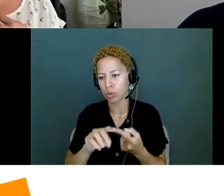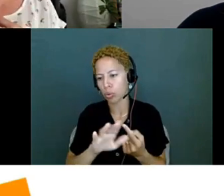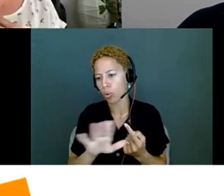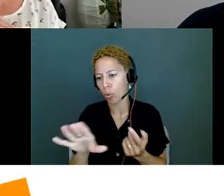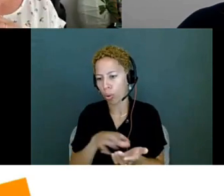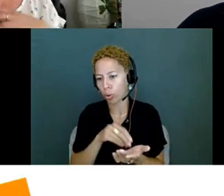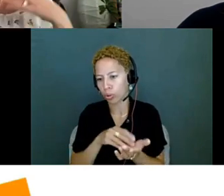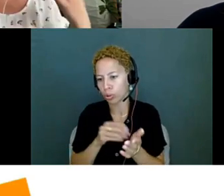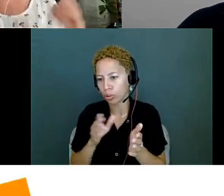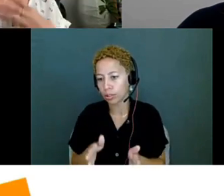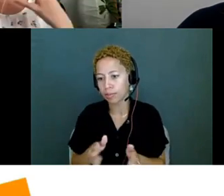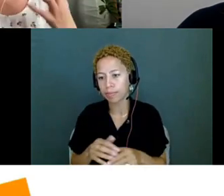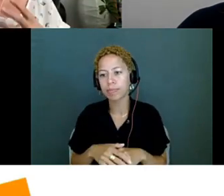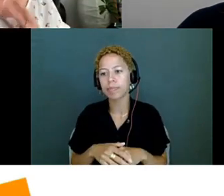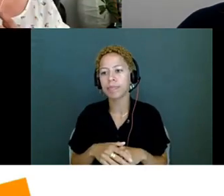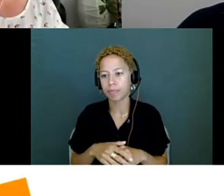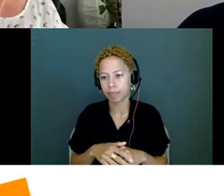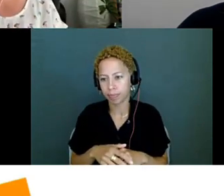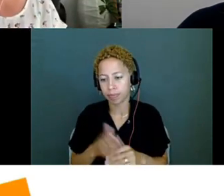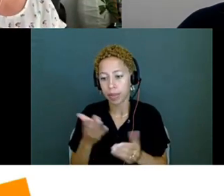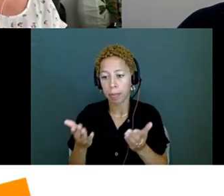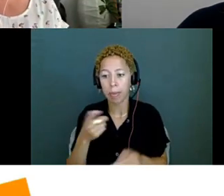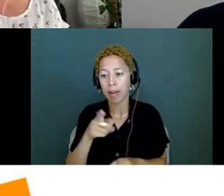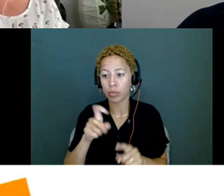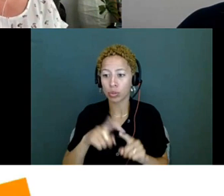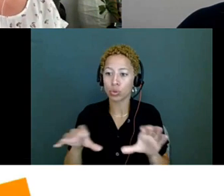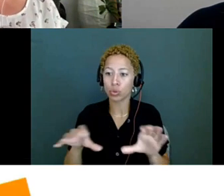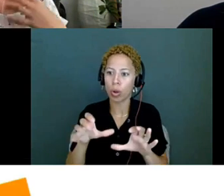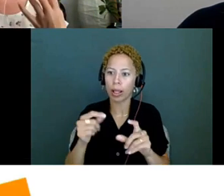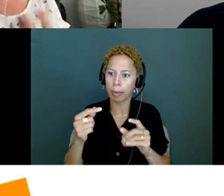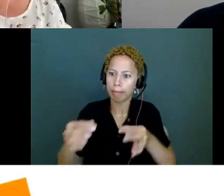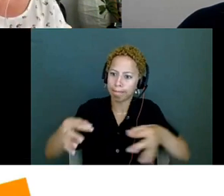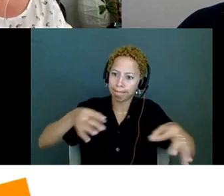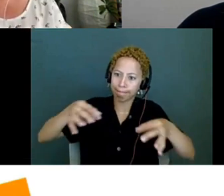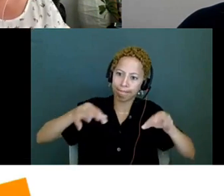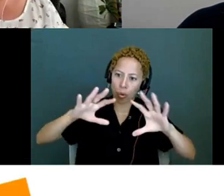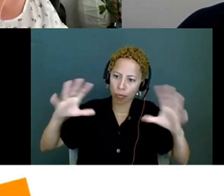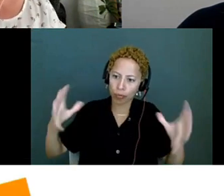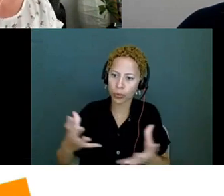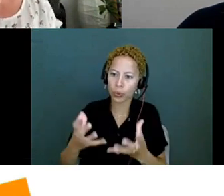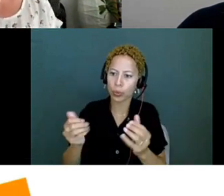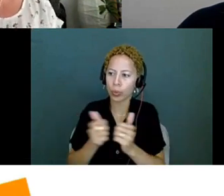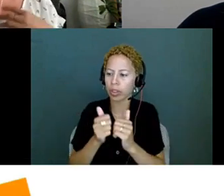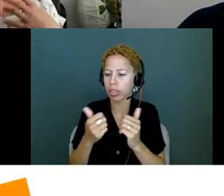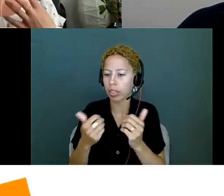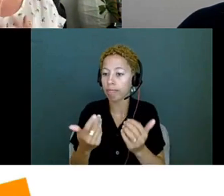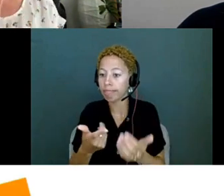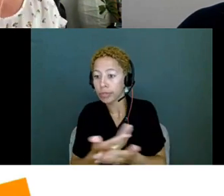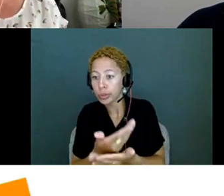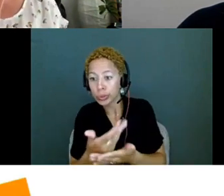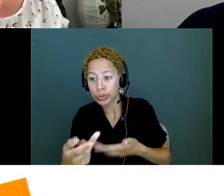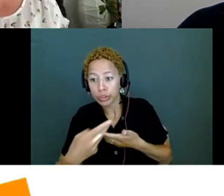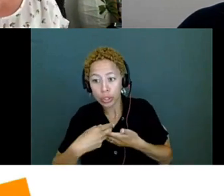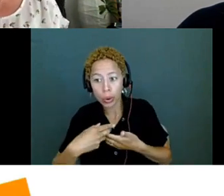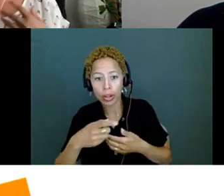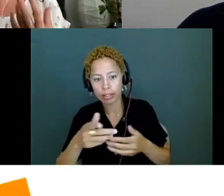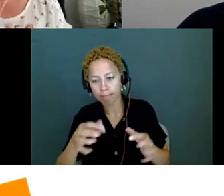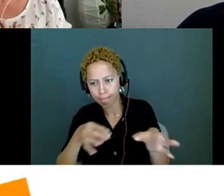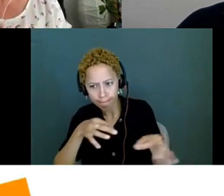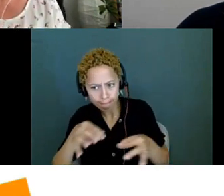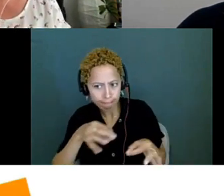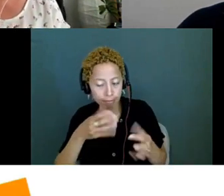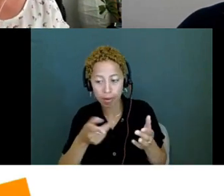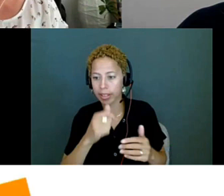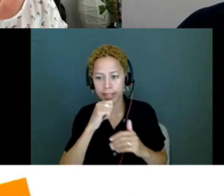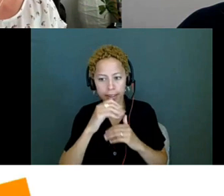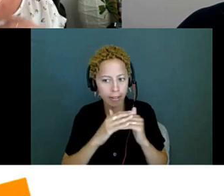as Sara was saying, you may need to do a bit of an overview with some of the newer participants who are just starting. They may not be comfortable